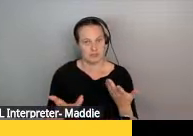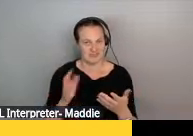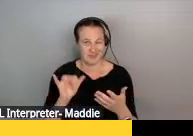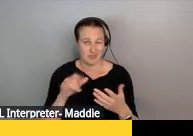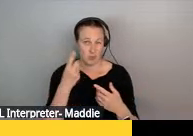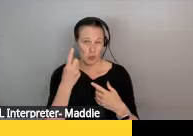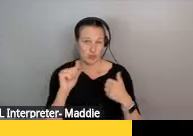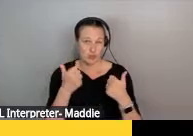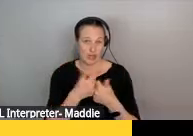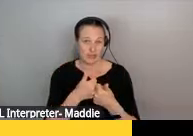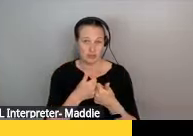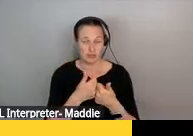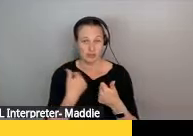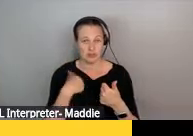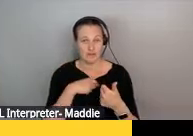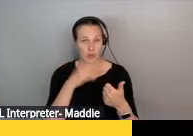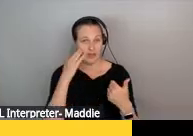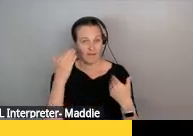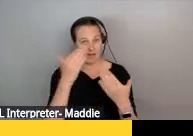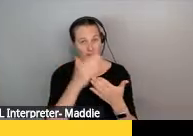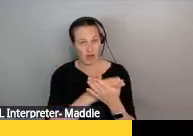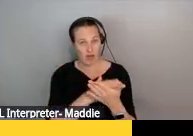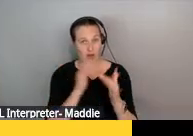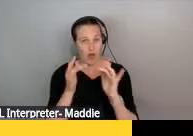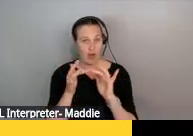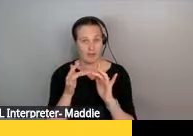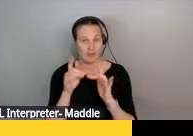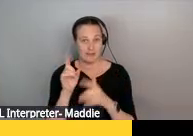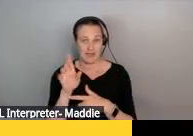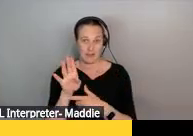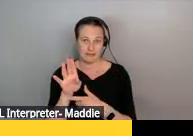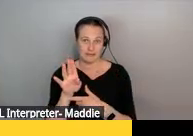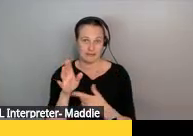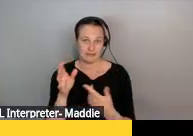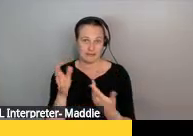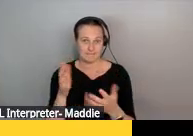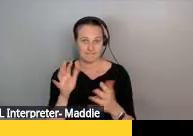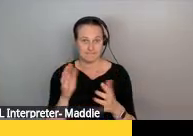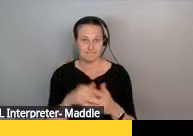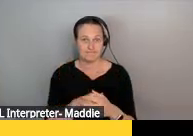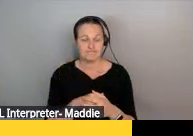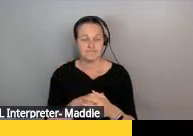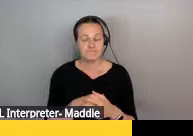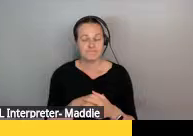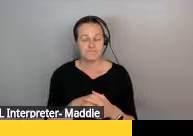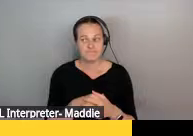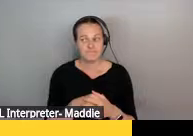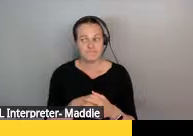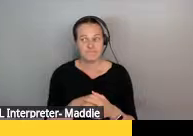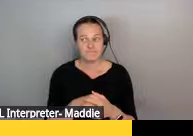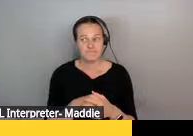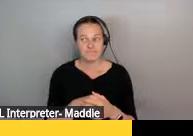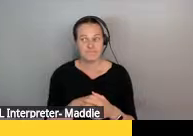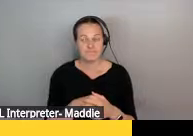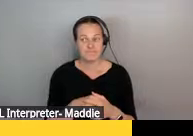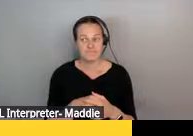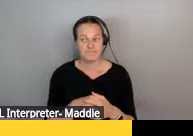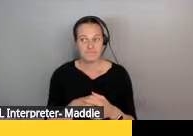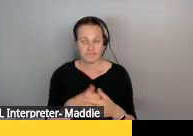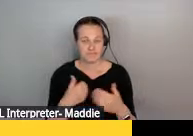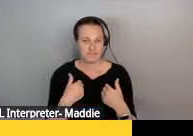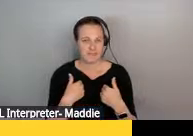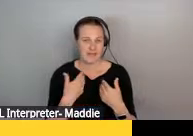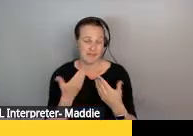doing an online database. There may be some publications that